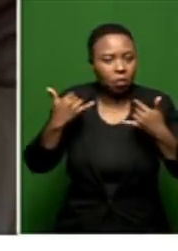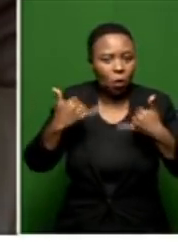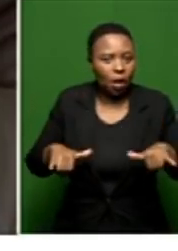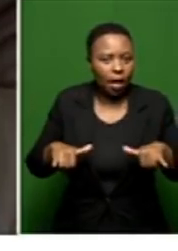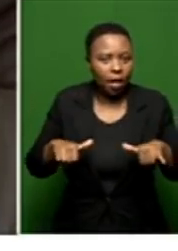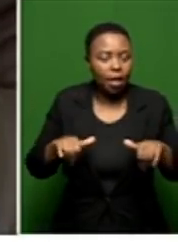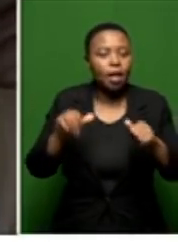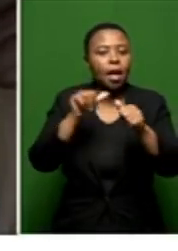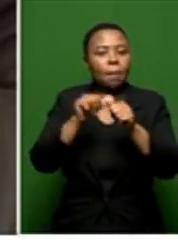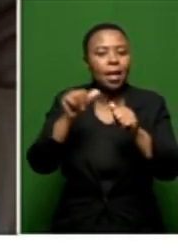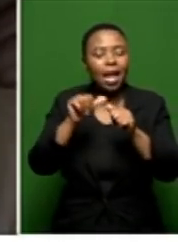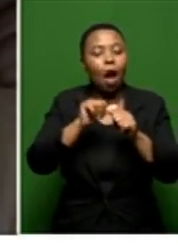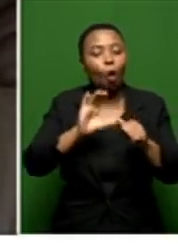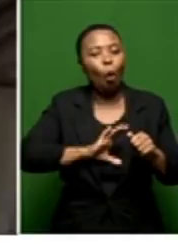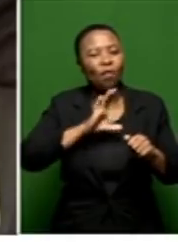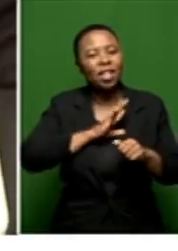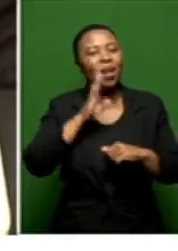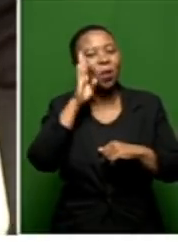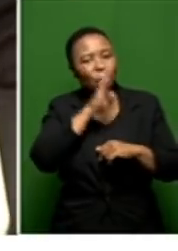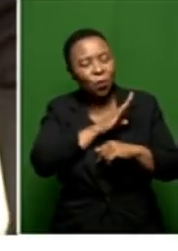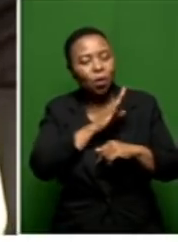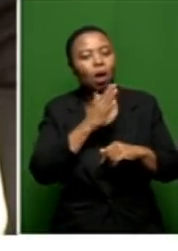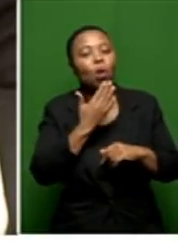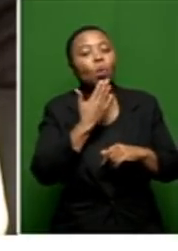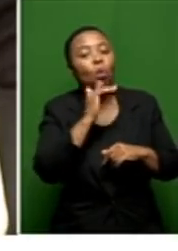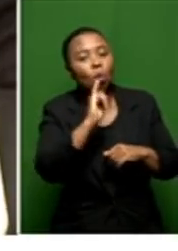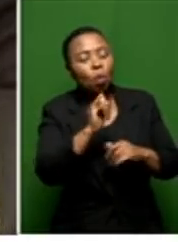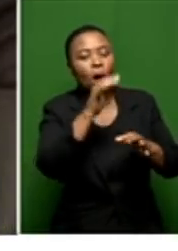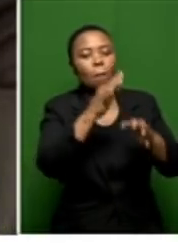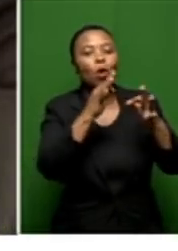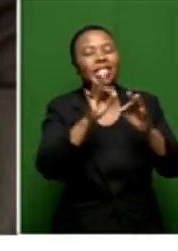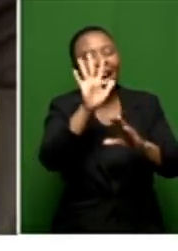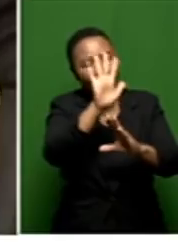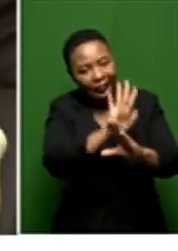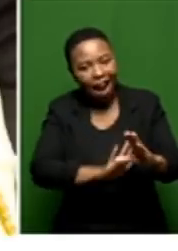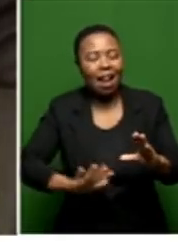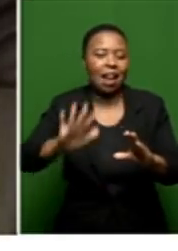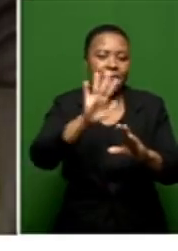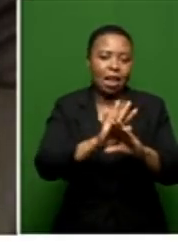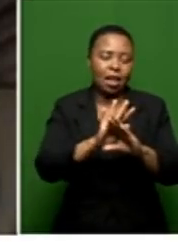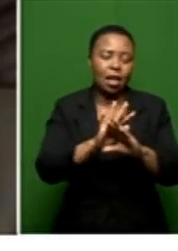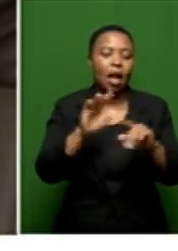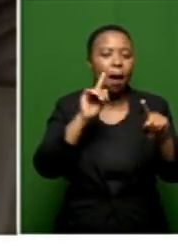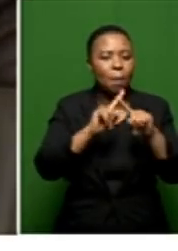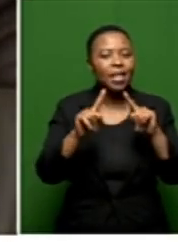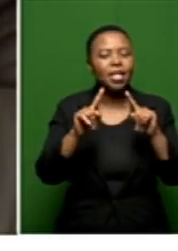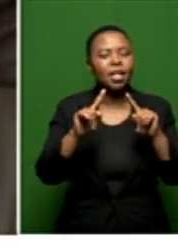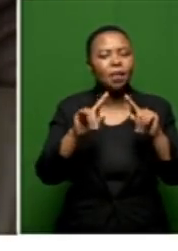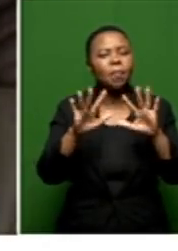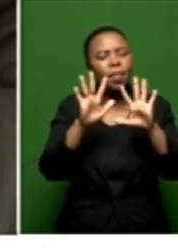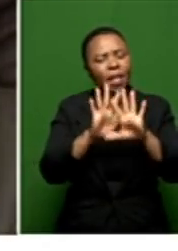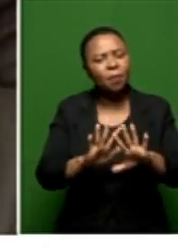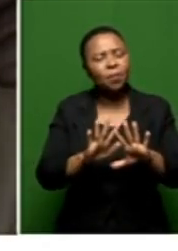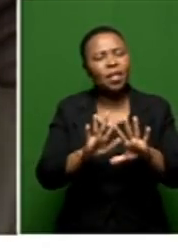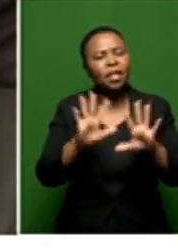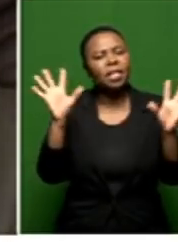cast a vote of no confidence in the political class as a whole. But I think the overall problem is